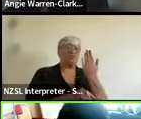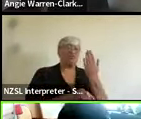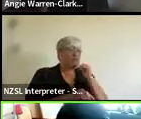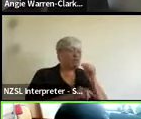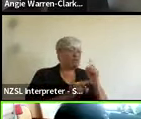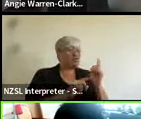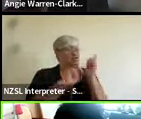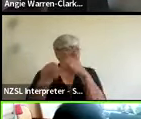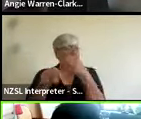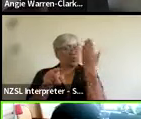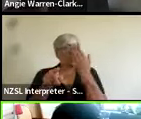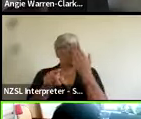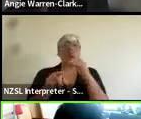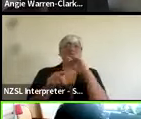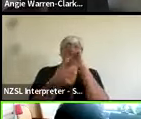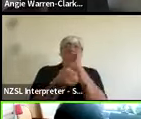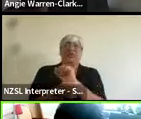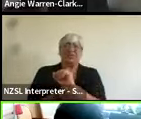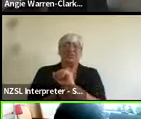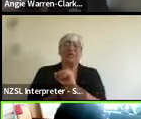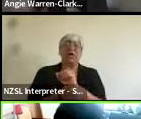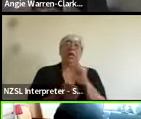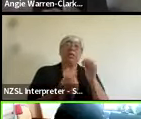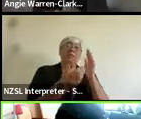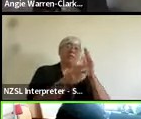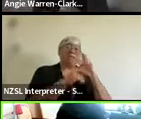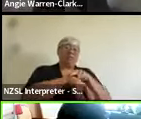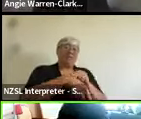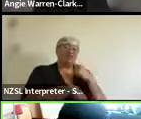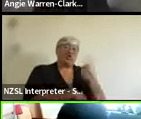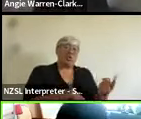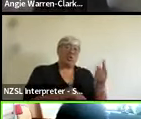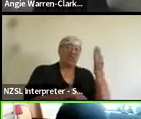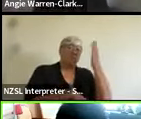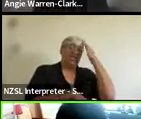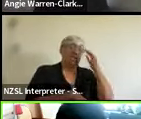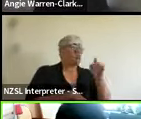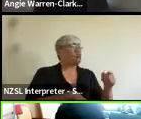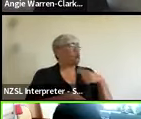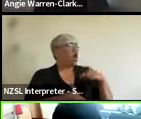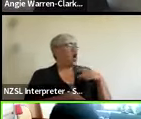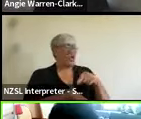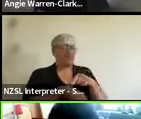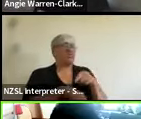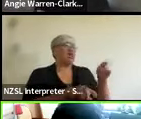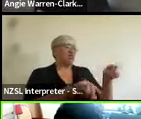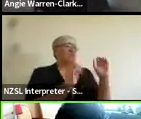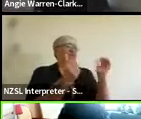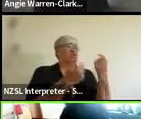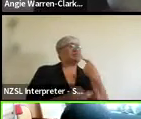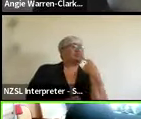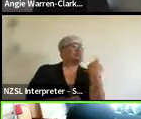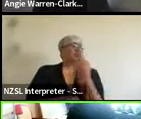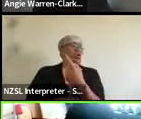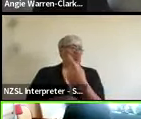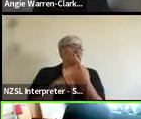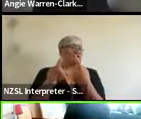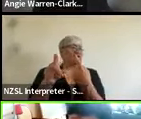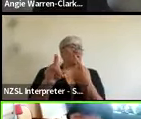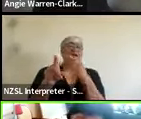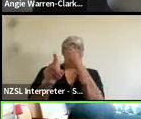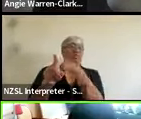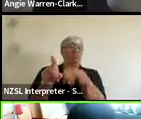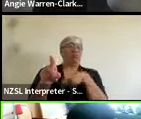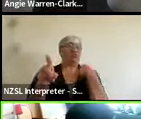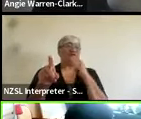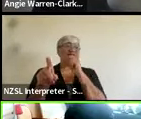the school grounds. The police informed the mother that the trespass notice was based on the statements made by the Ministry of Education